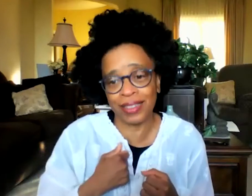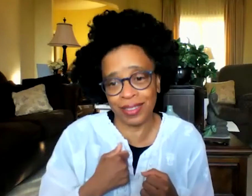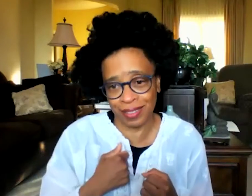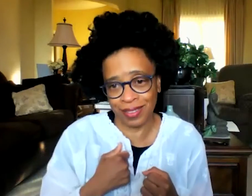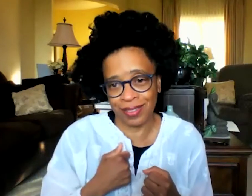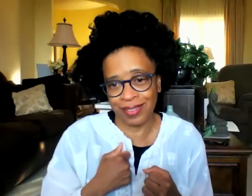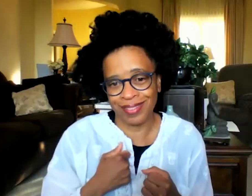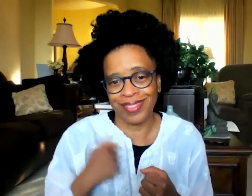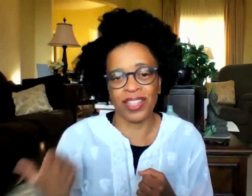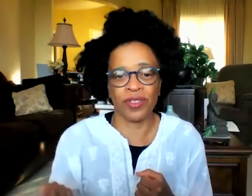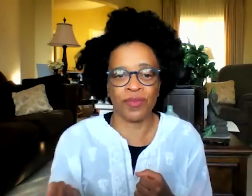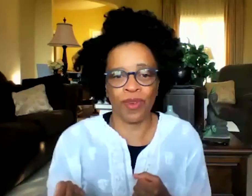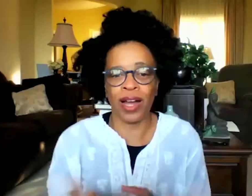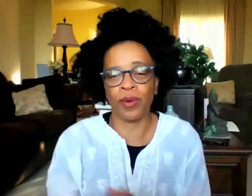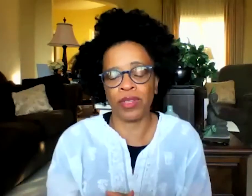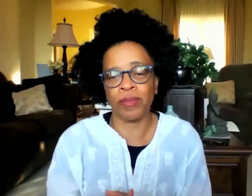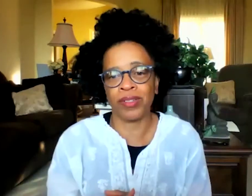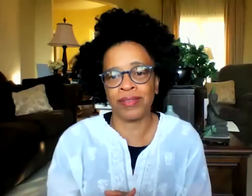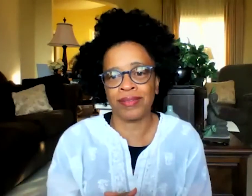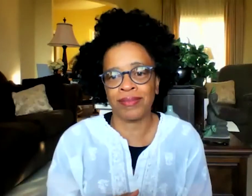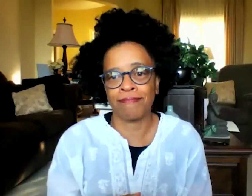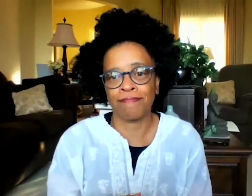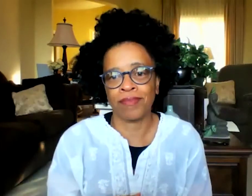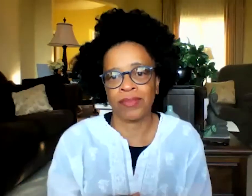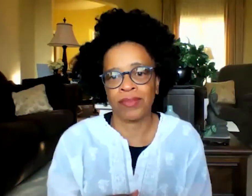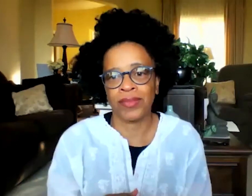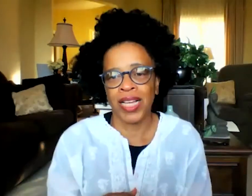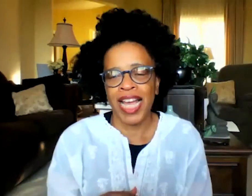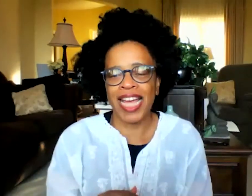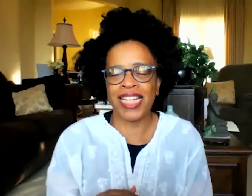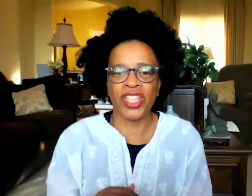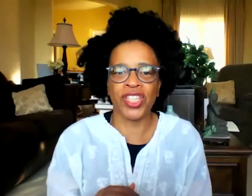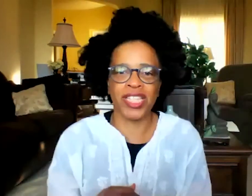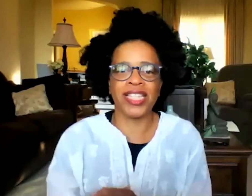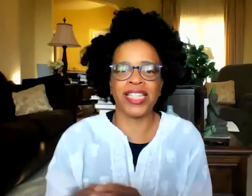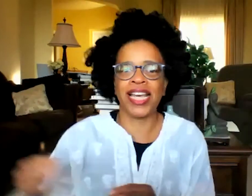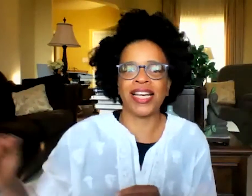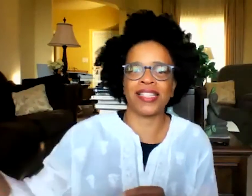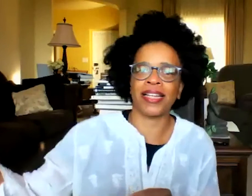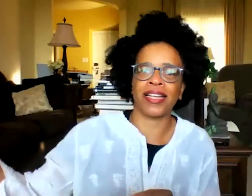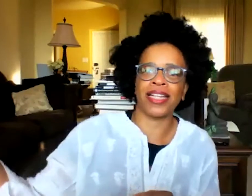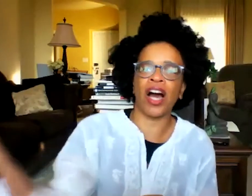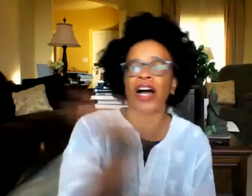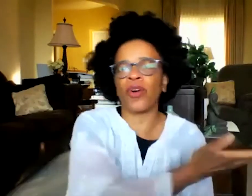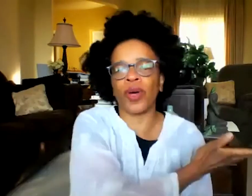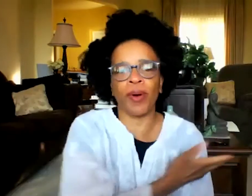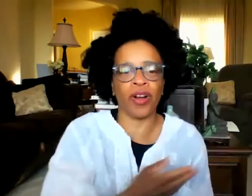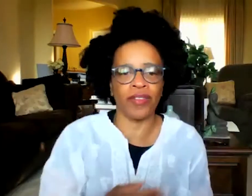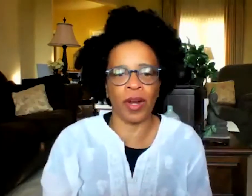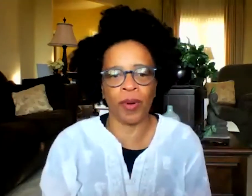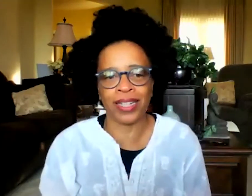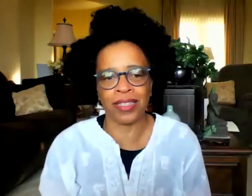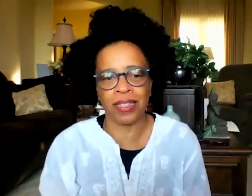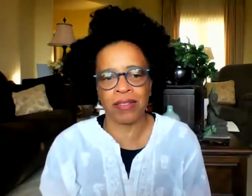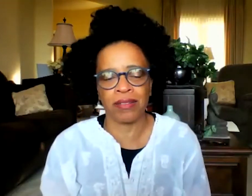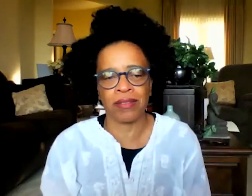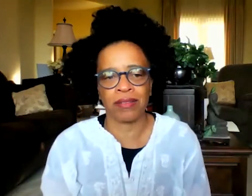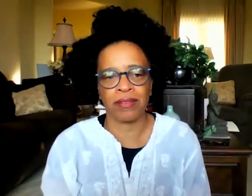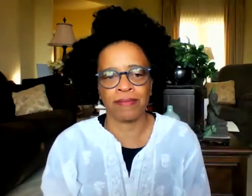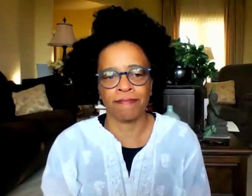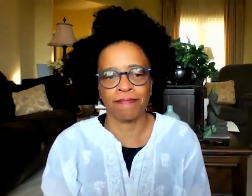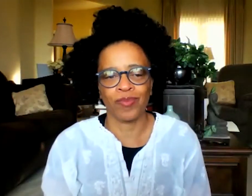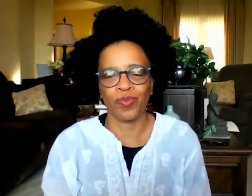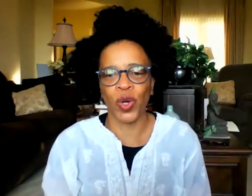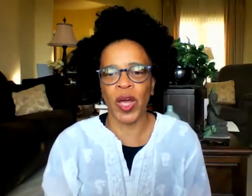and mine. That's why I wrote the book. And to see this as like an ongoing part of our practice,